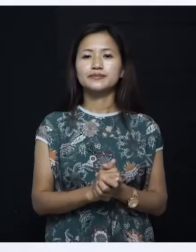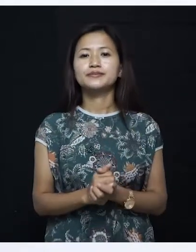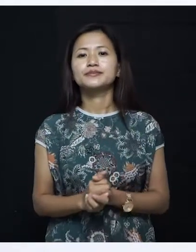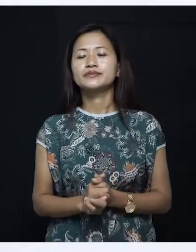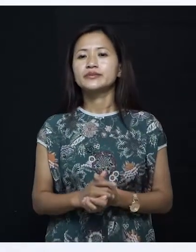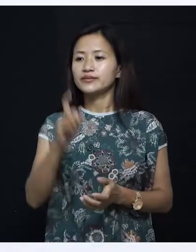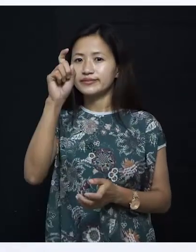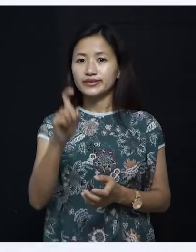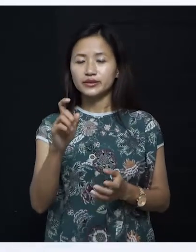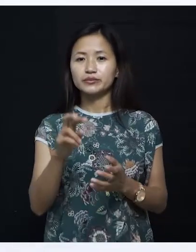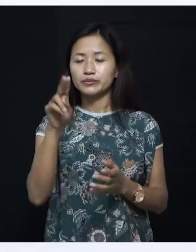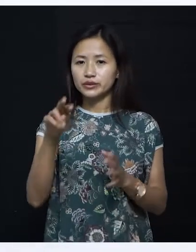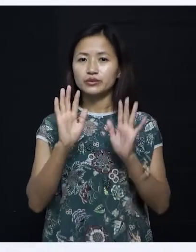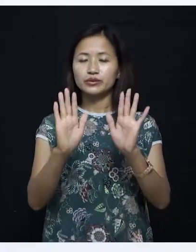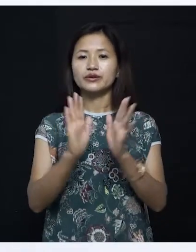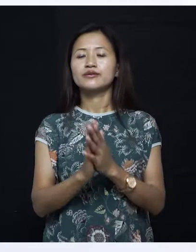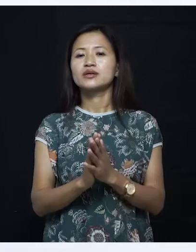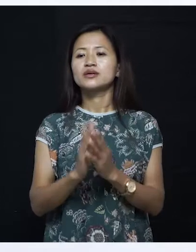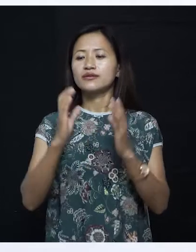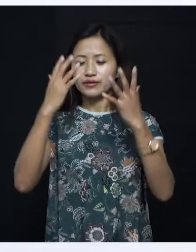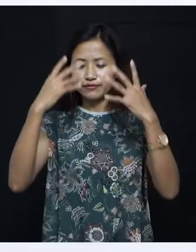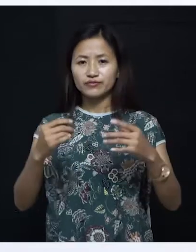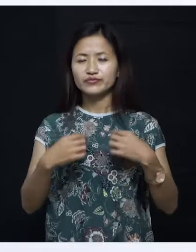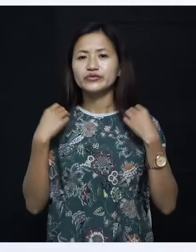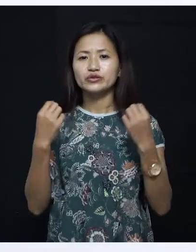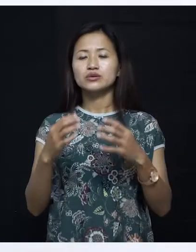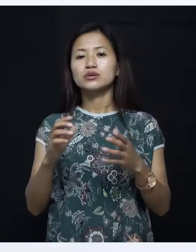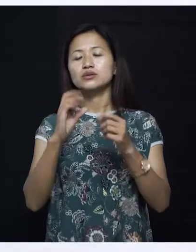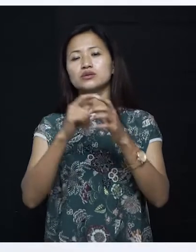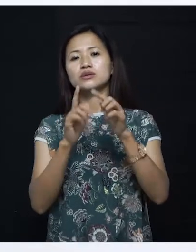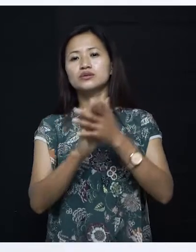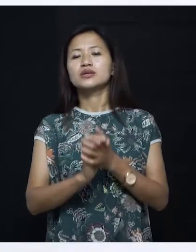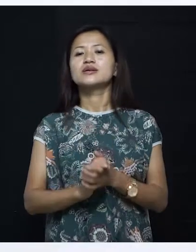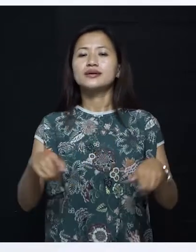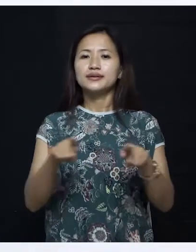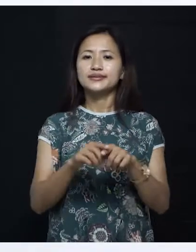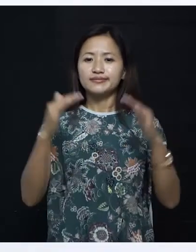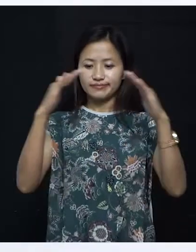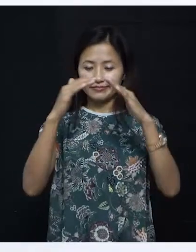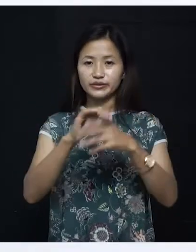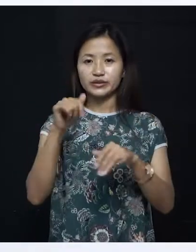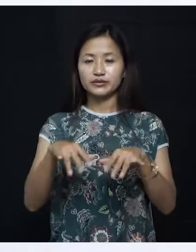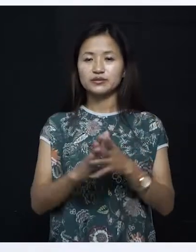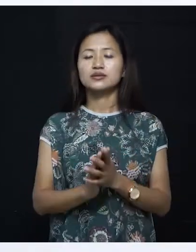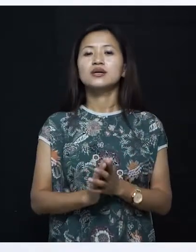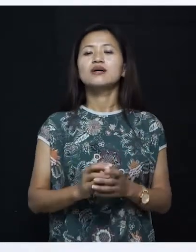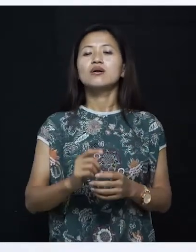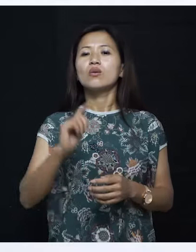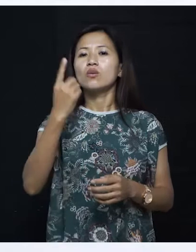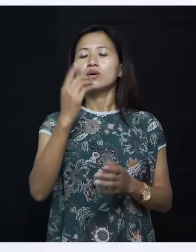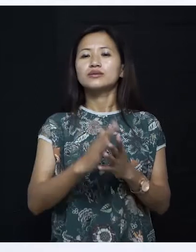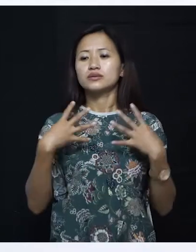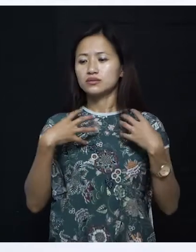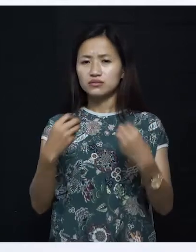Needs means we have the food, clothing, shelter. Those are our needs, which will basic things. Okay, wants, it